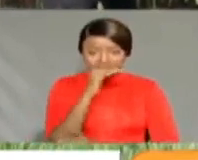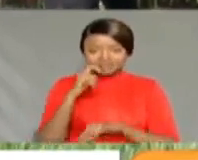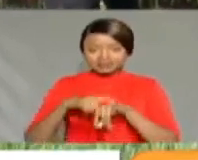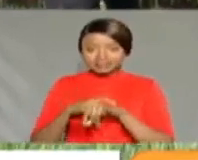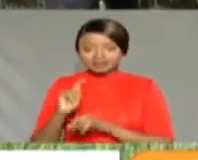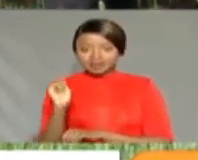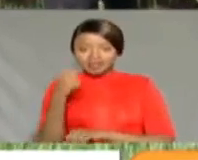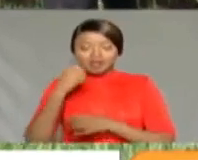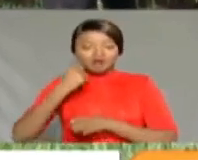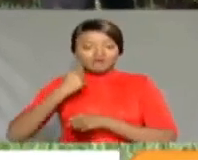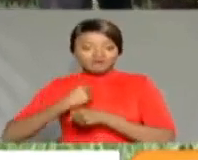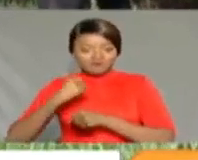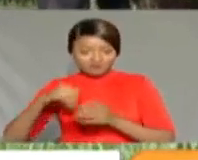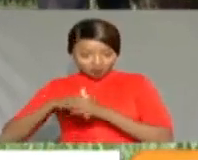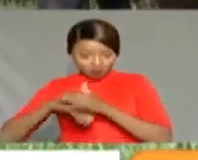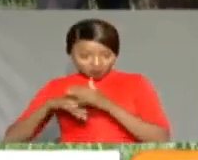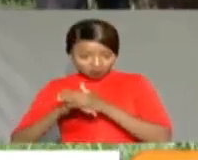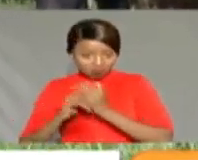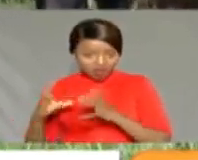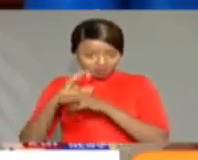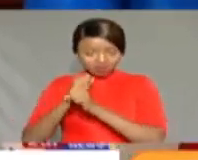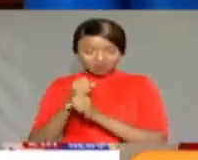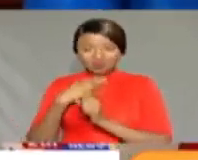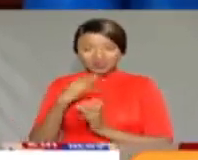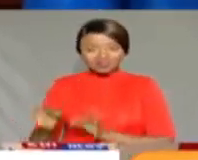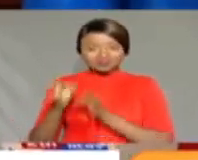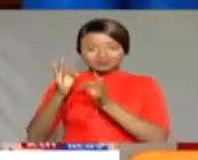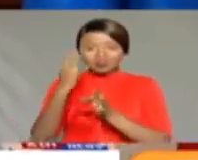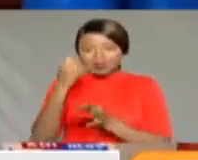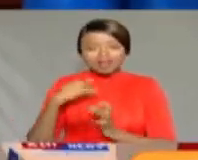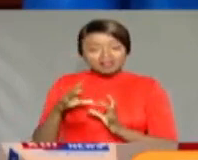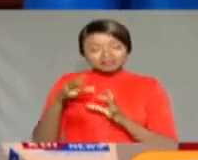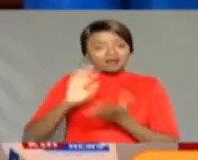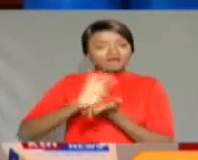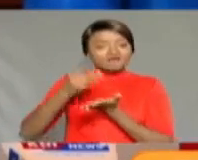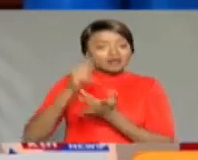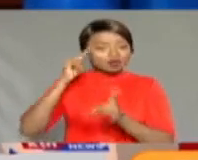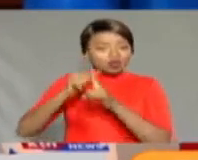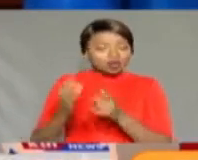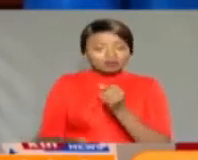Federation were forced to postpone the camp due to lack of funds. The fund was created by the president for this work.